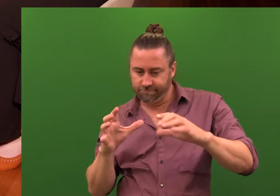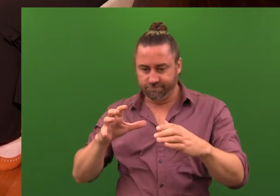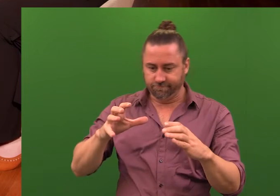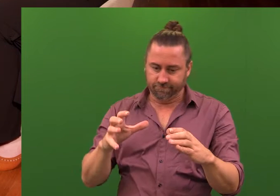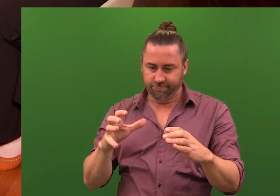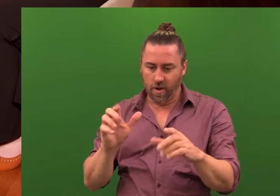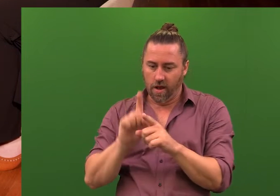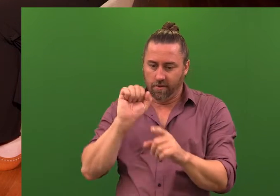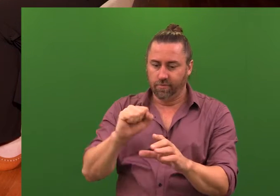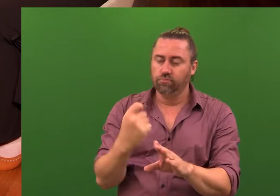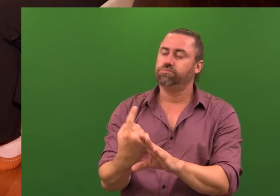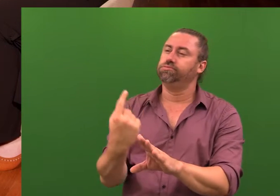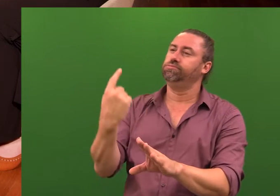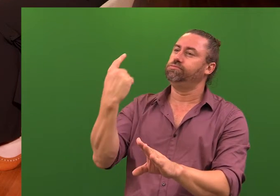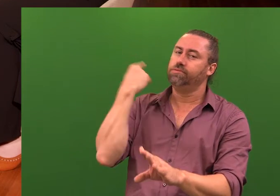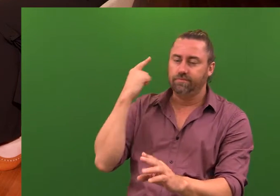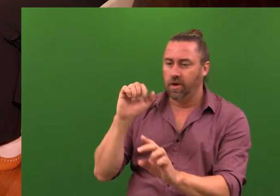up, and